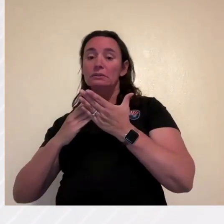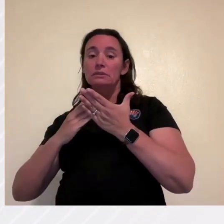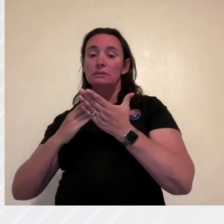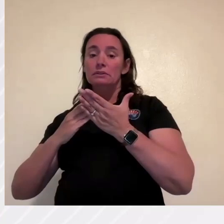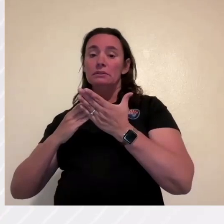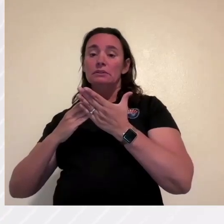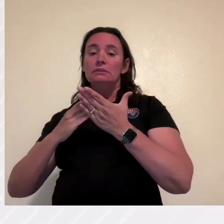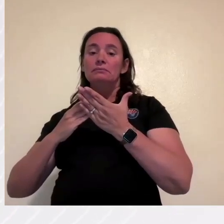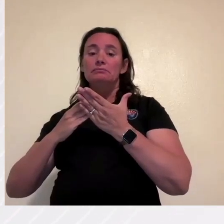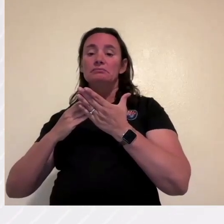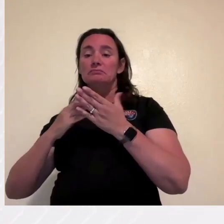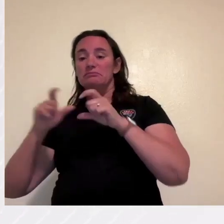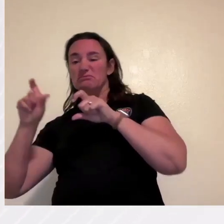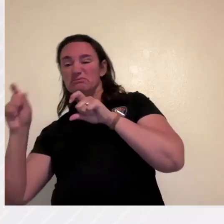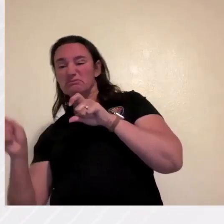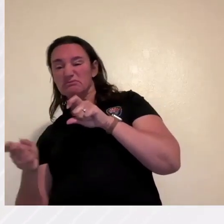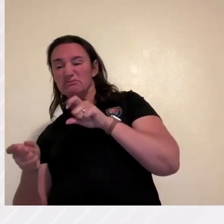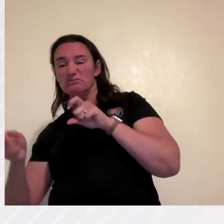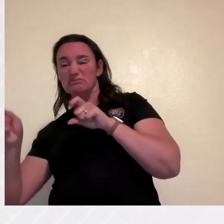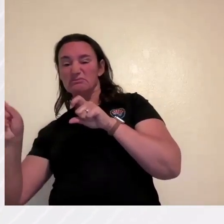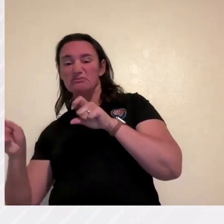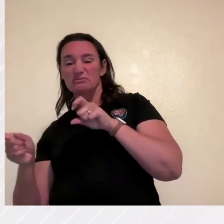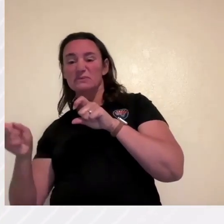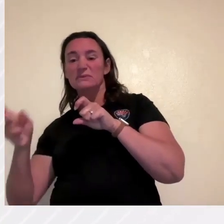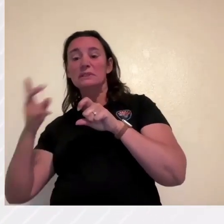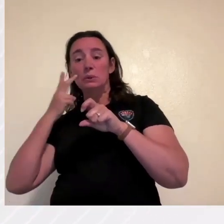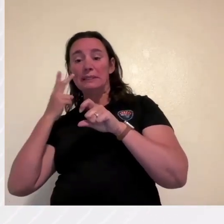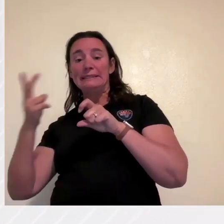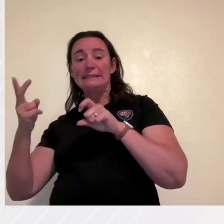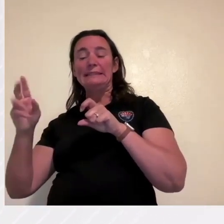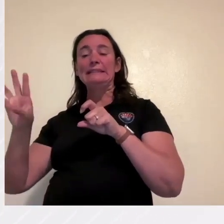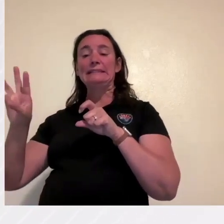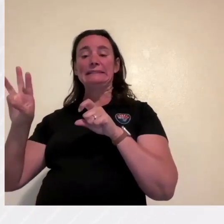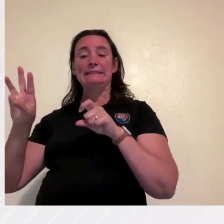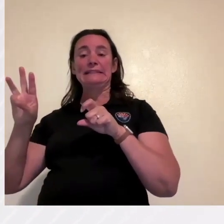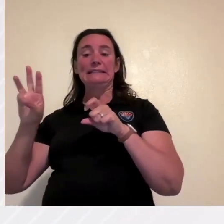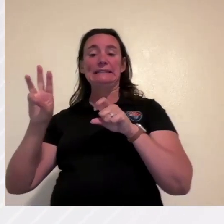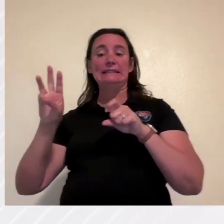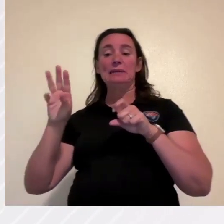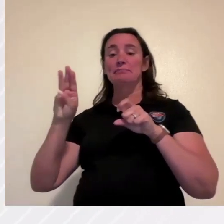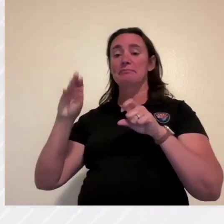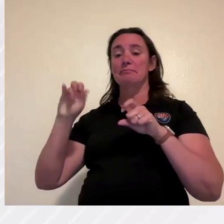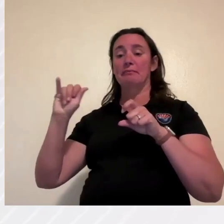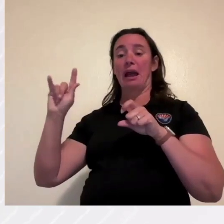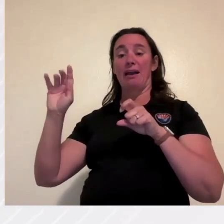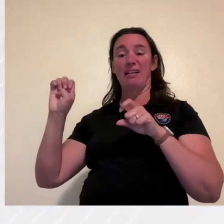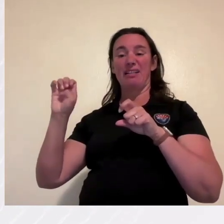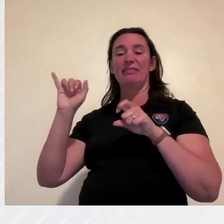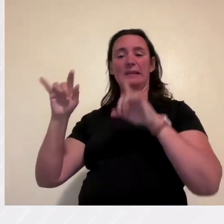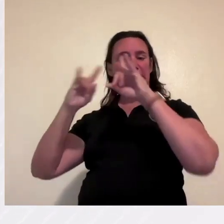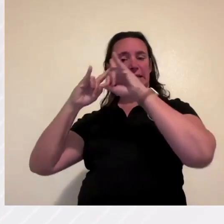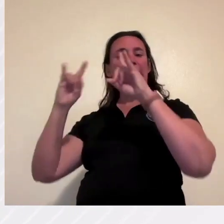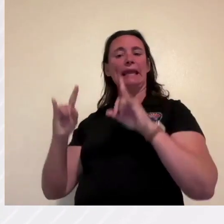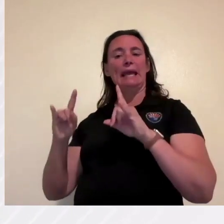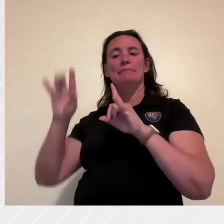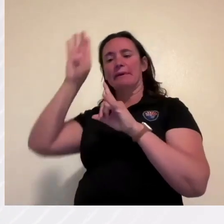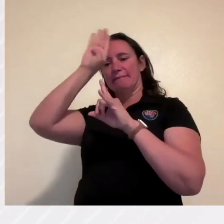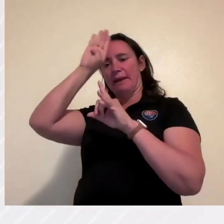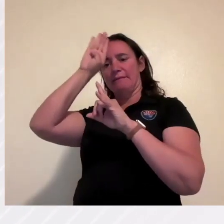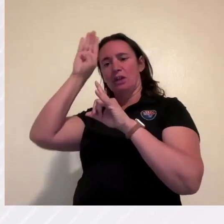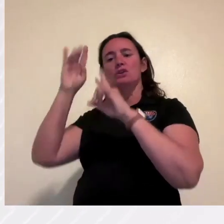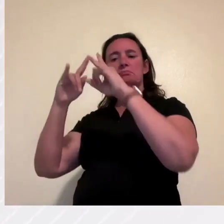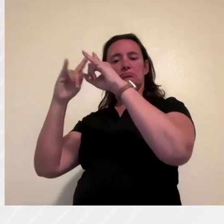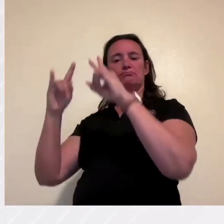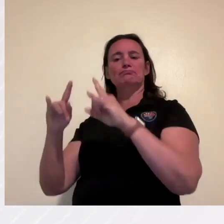this area where you see 6 Mile, that's a camp. We have firefighters inserted there, and they're trying to